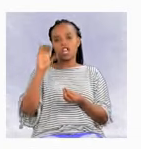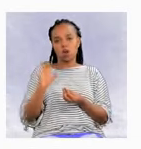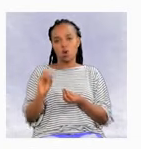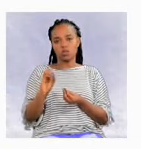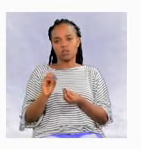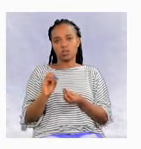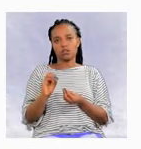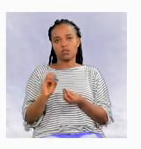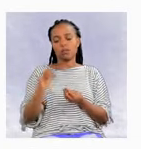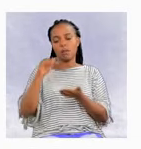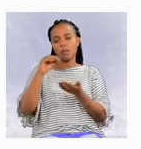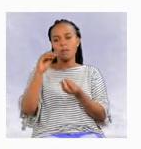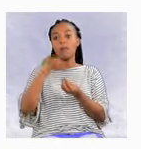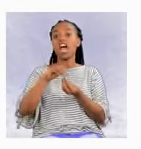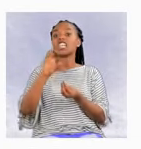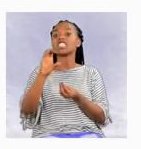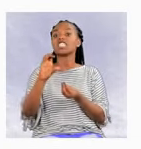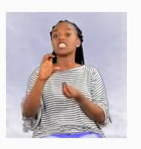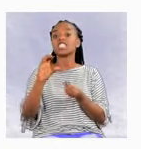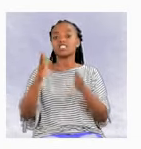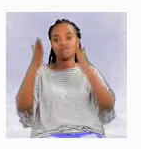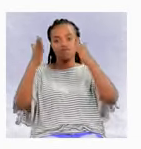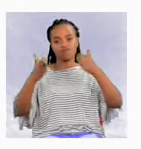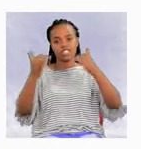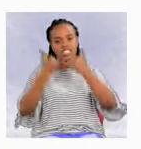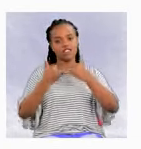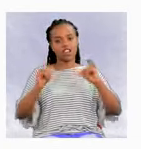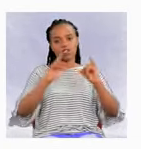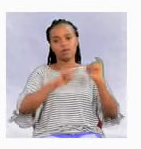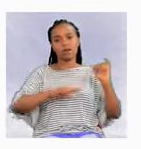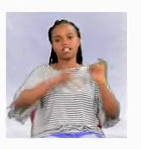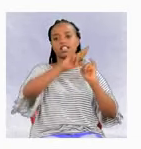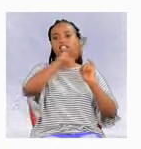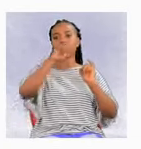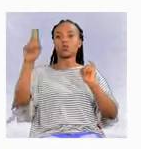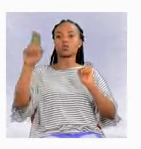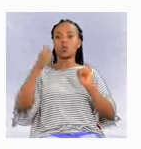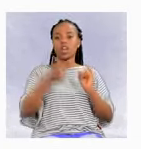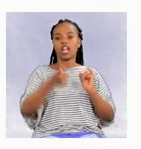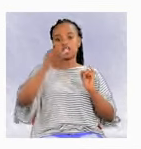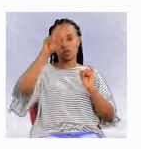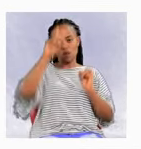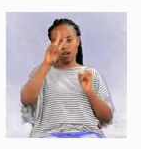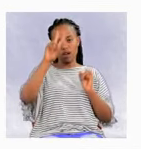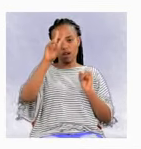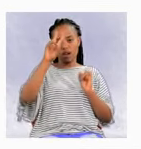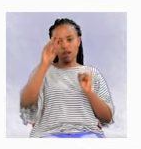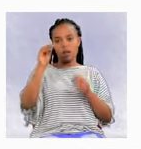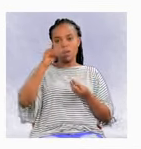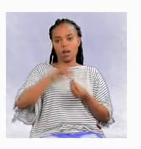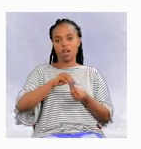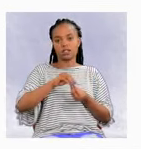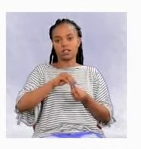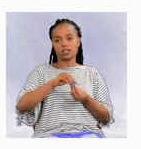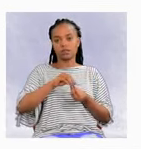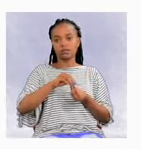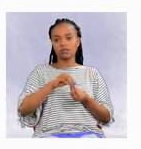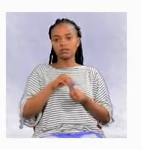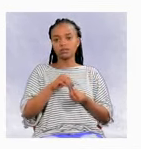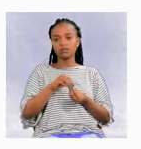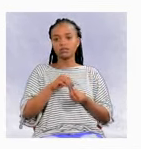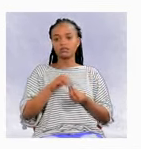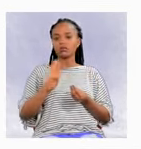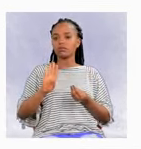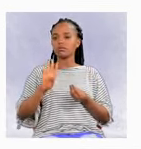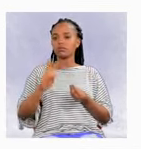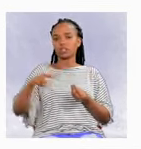by naught plus c divided by the square root of a squared plus